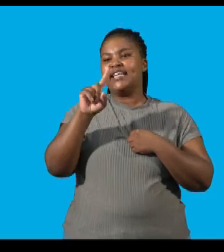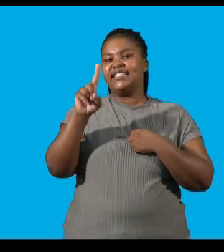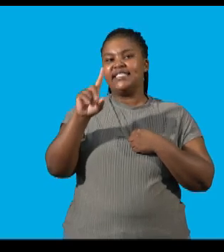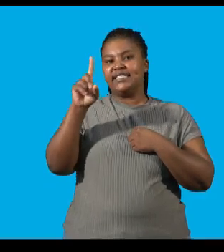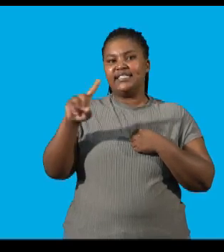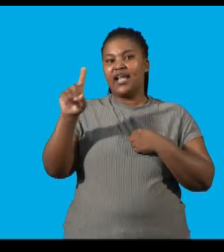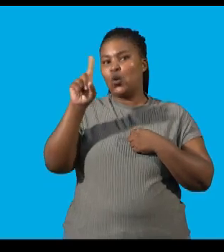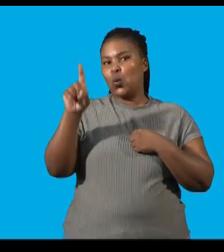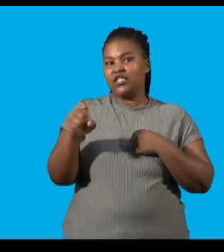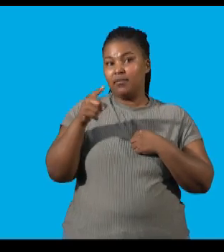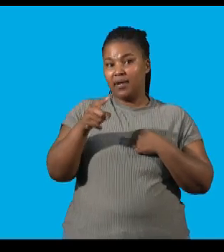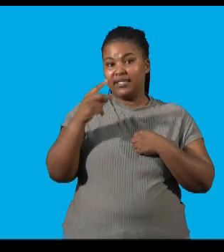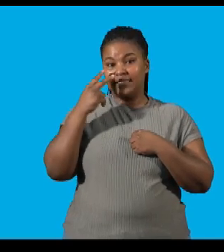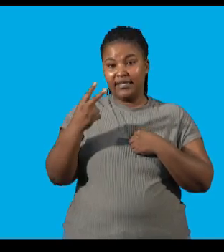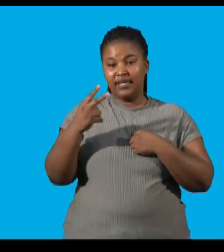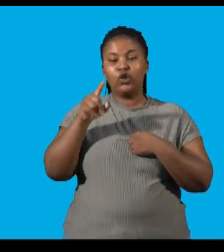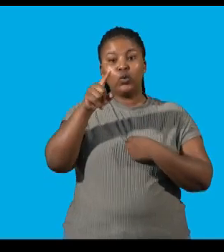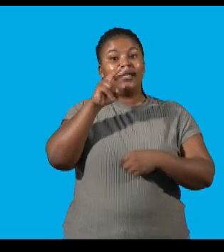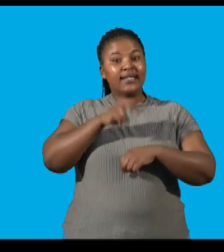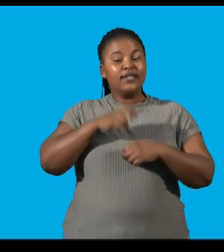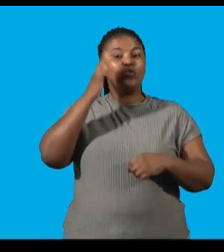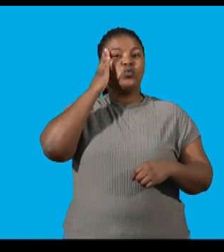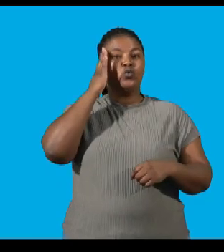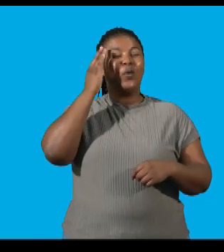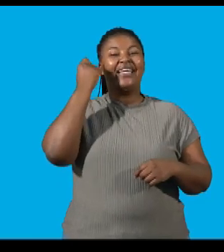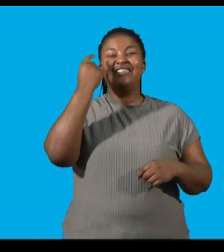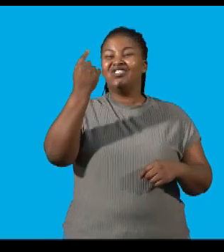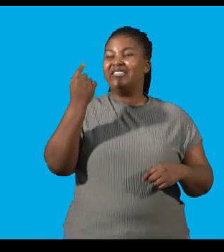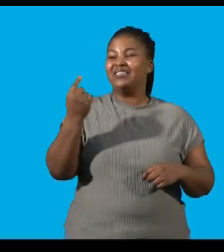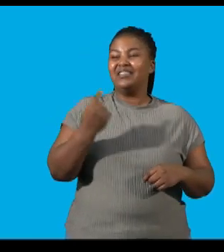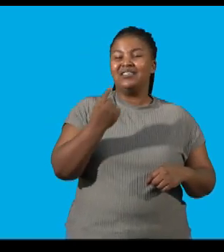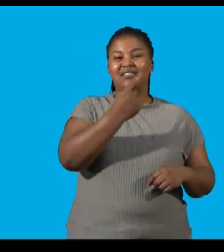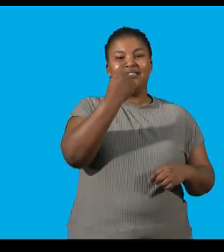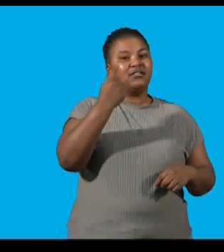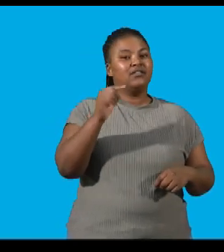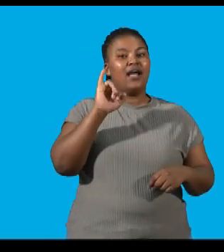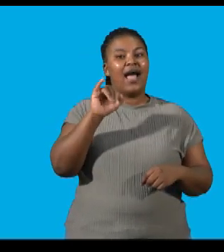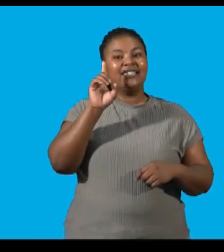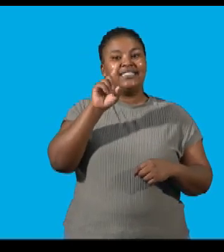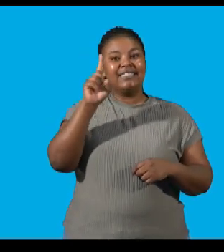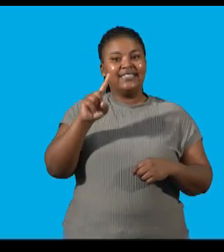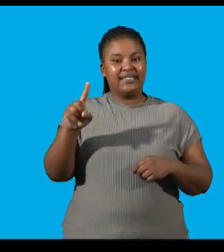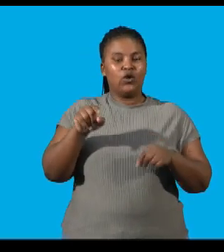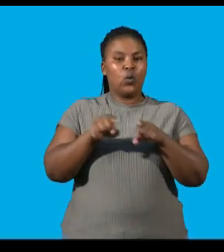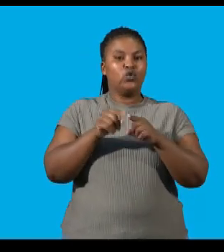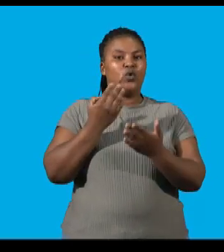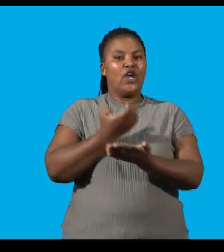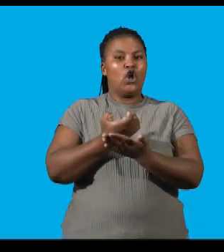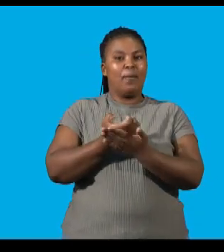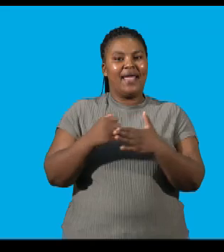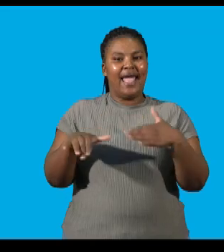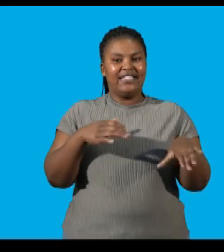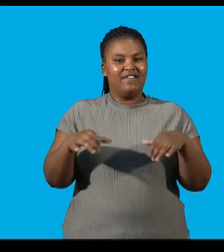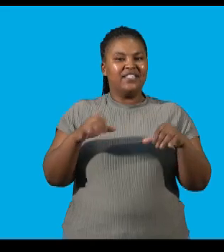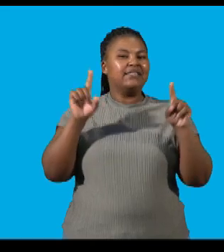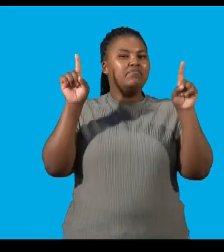put a question mark. You need to know each and every IDZ and what economic